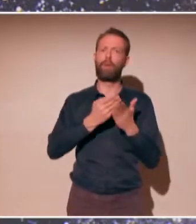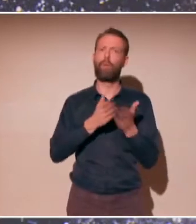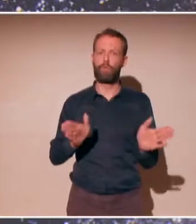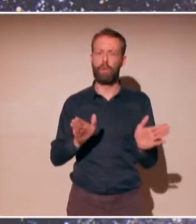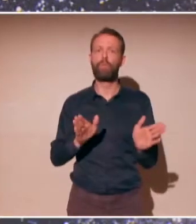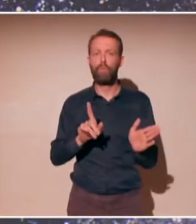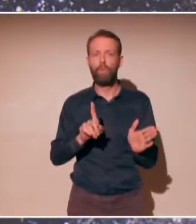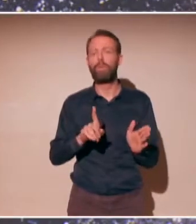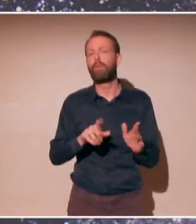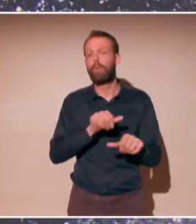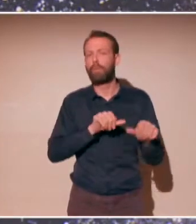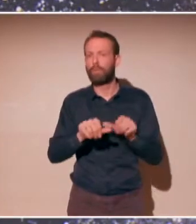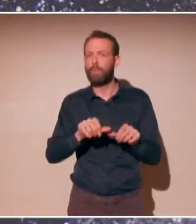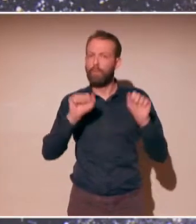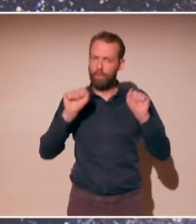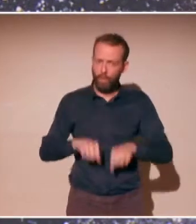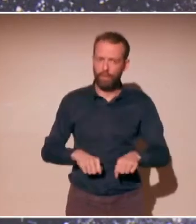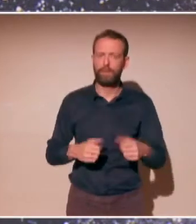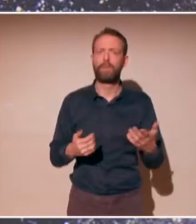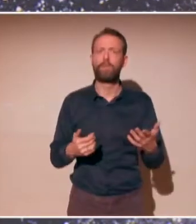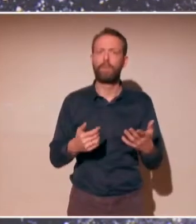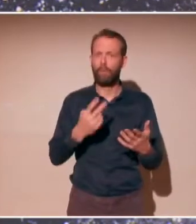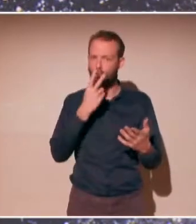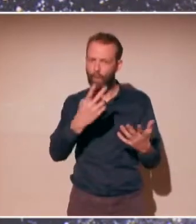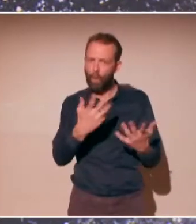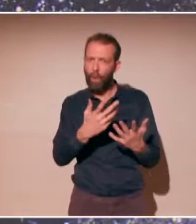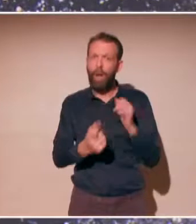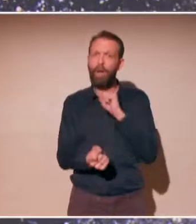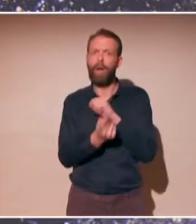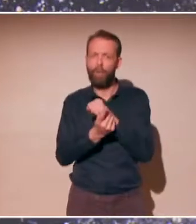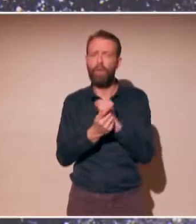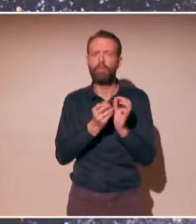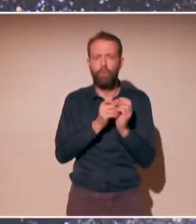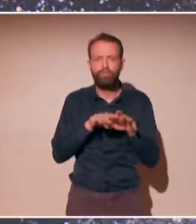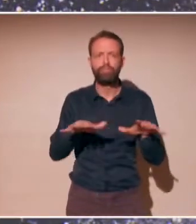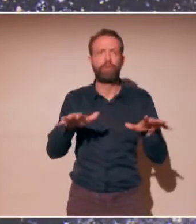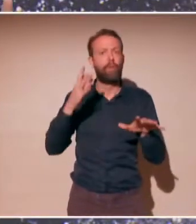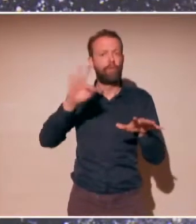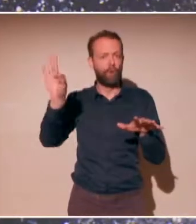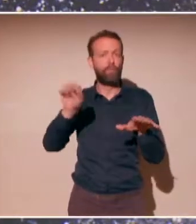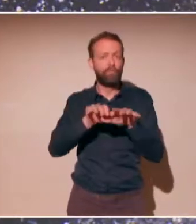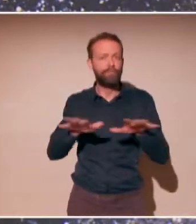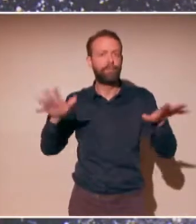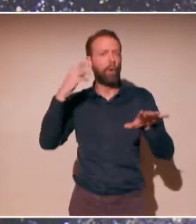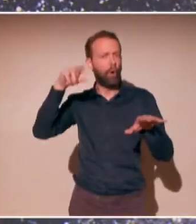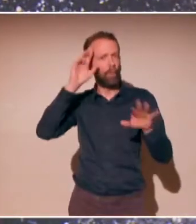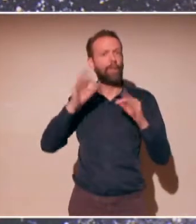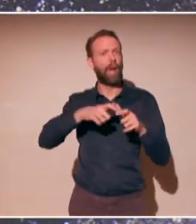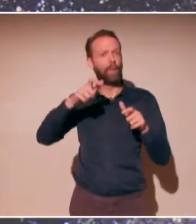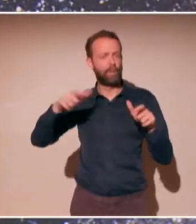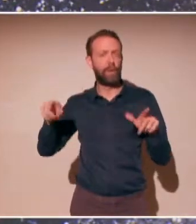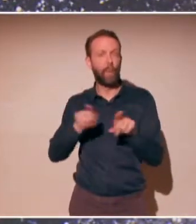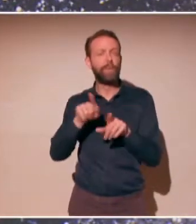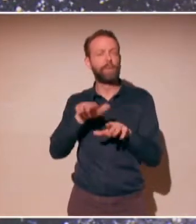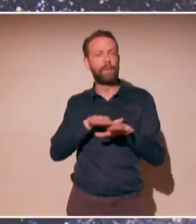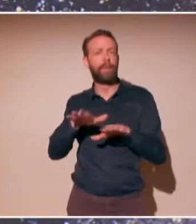important that in our criteria for openness, we should have the sort of innovations that are required in France